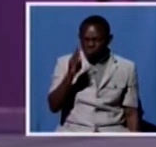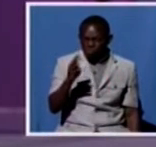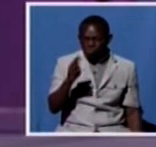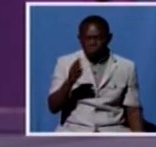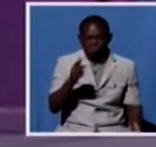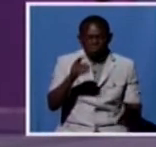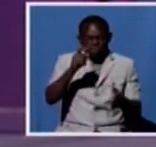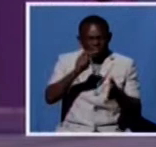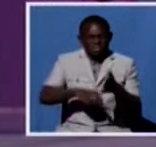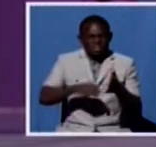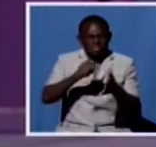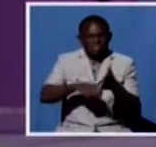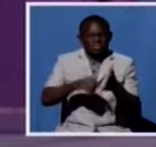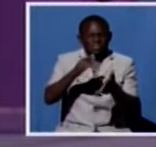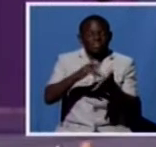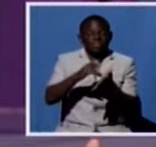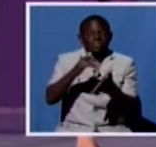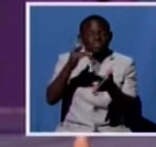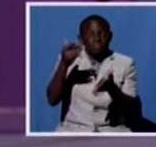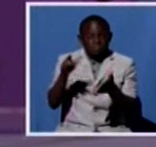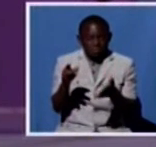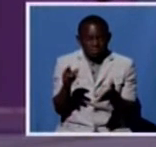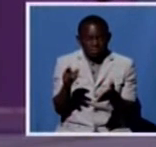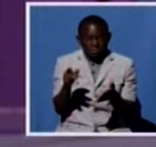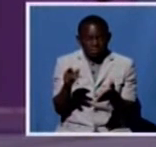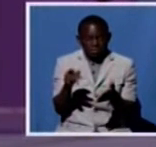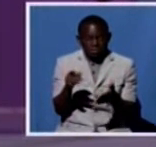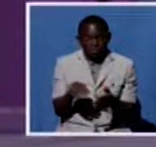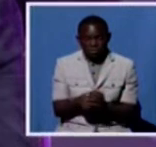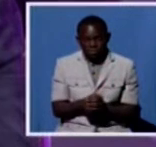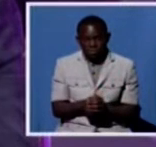And Zambia is